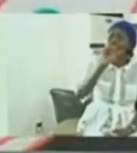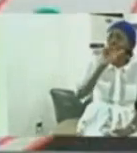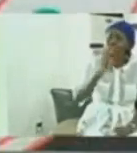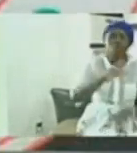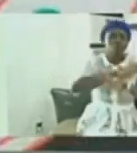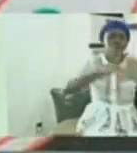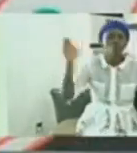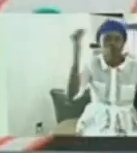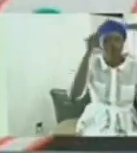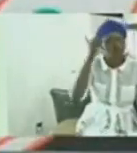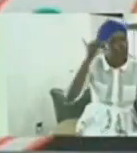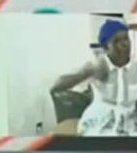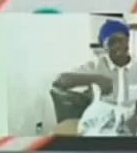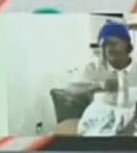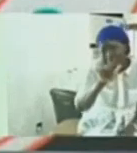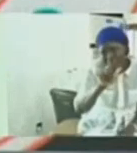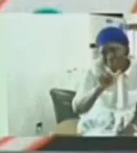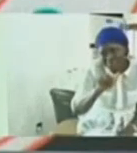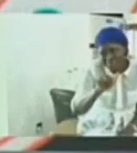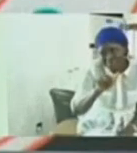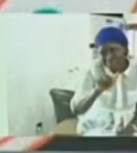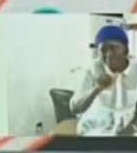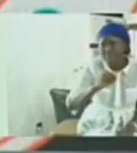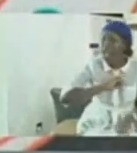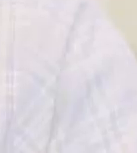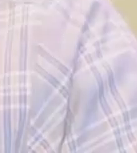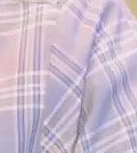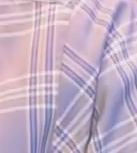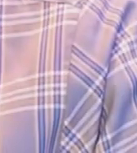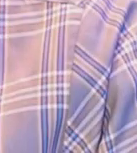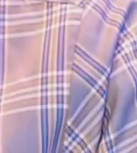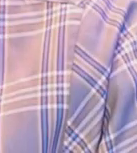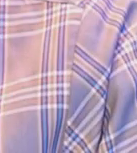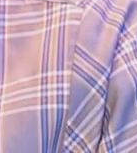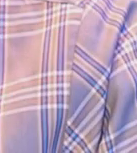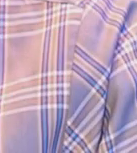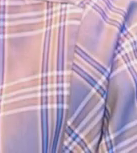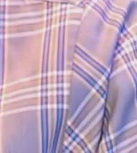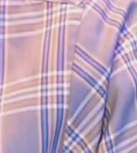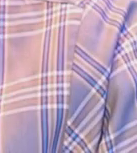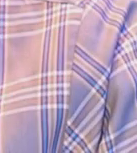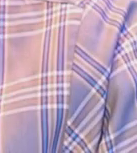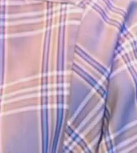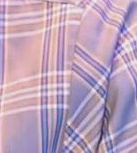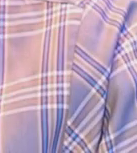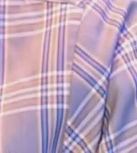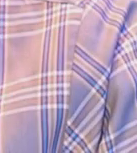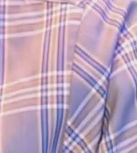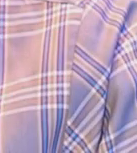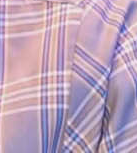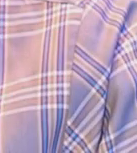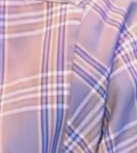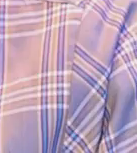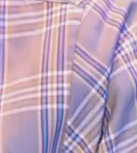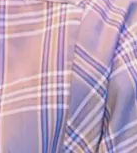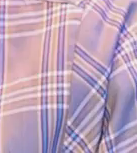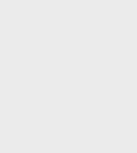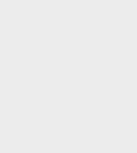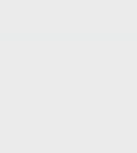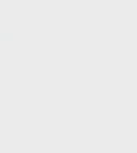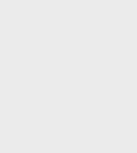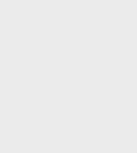yet. Yet, oh. Put the word yet. In other news, Apostle Johnson Suleman launches a record label